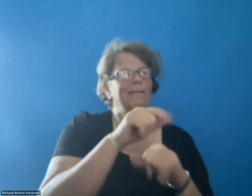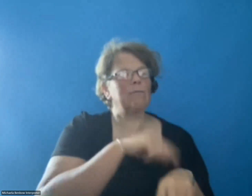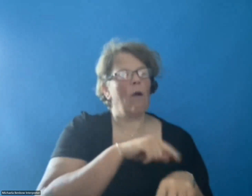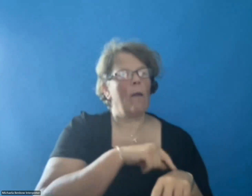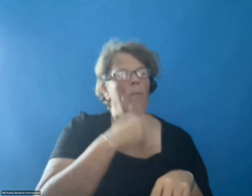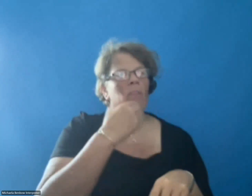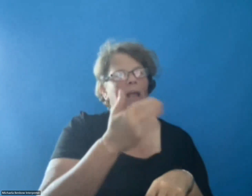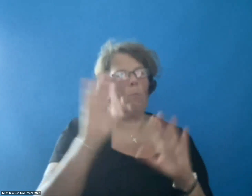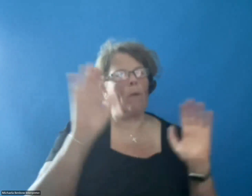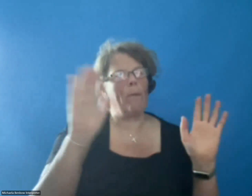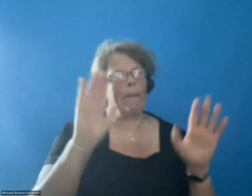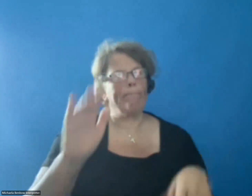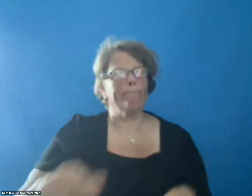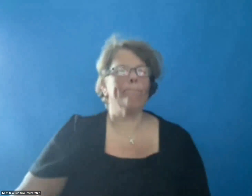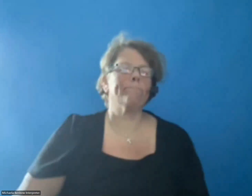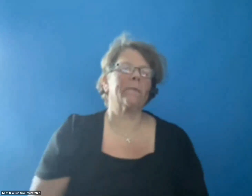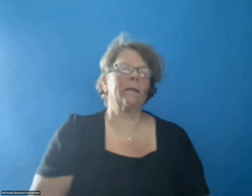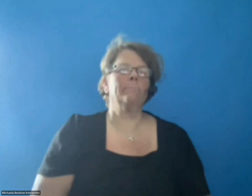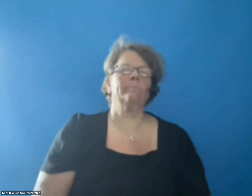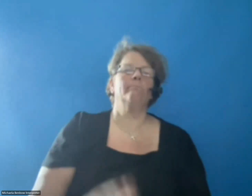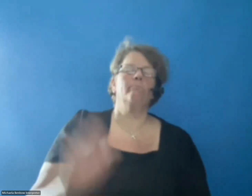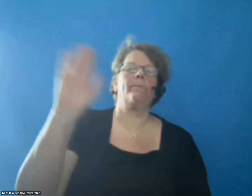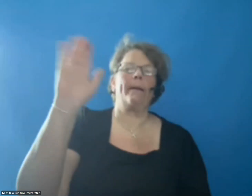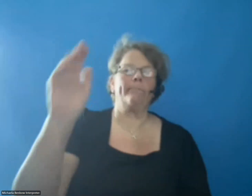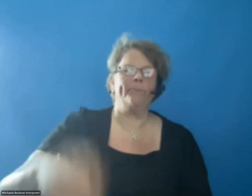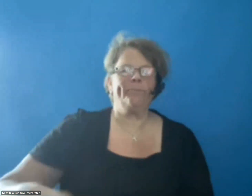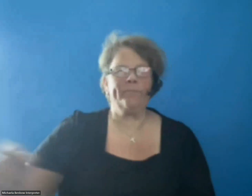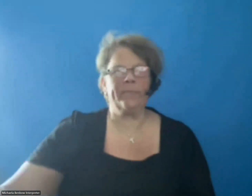much. Thank you. Thank you very much indeed.